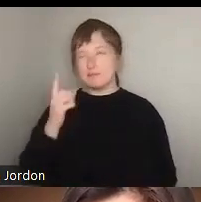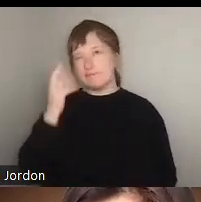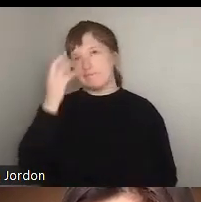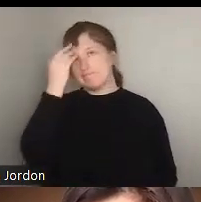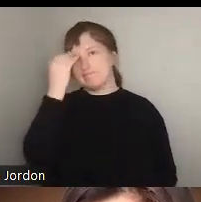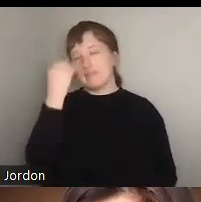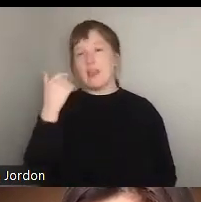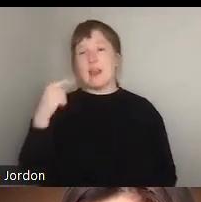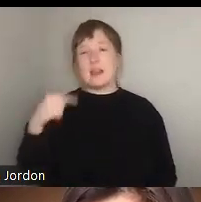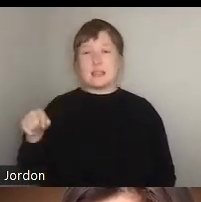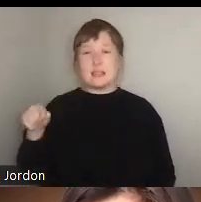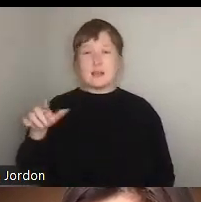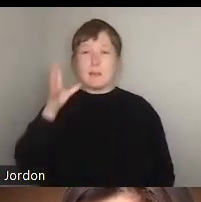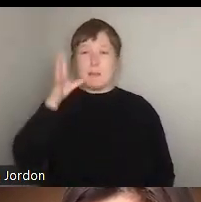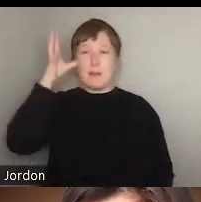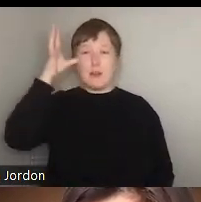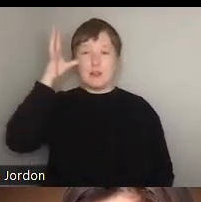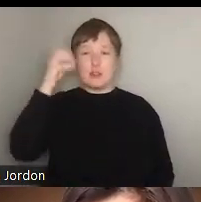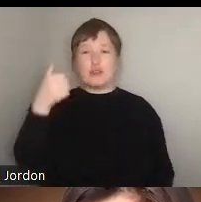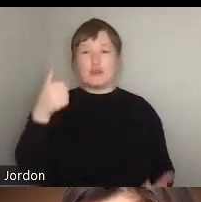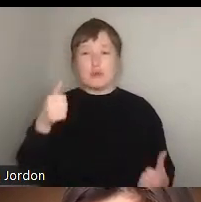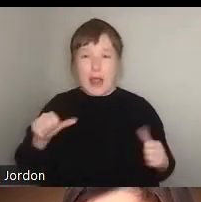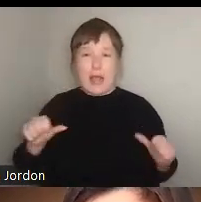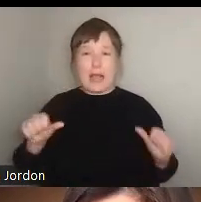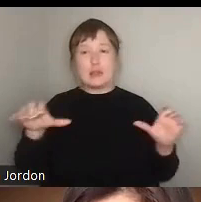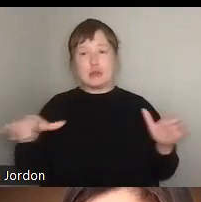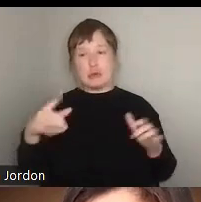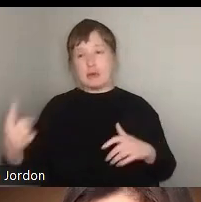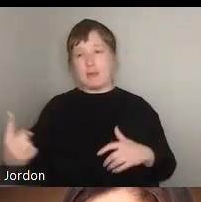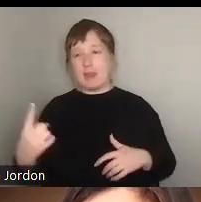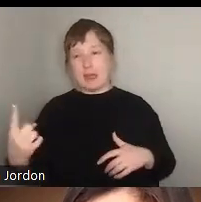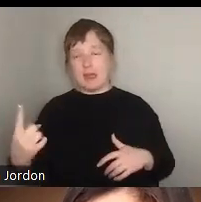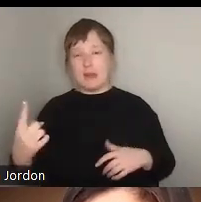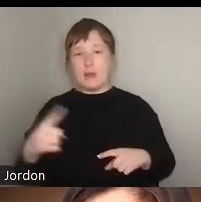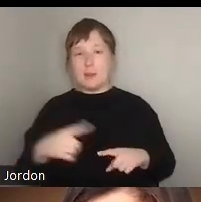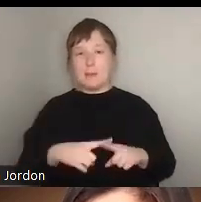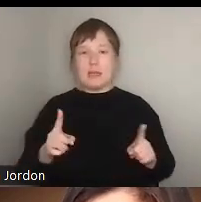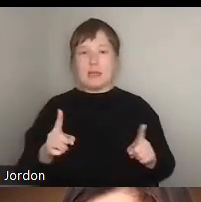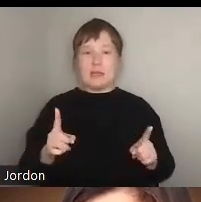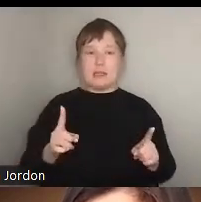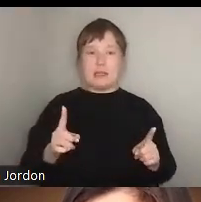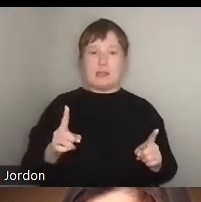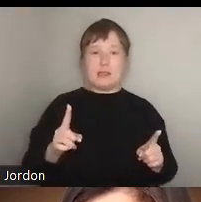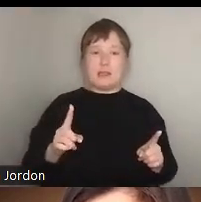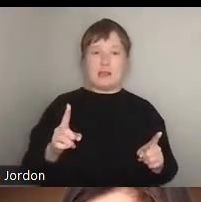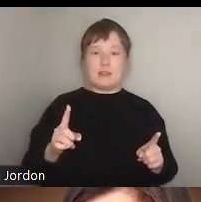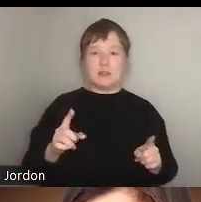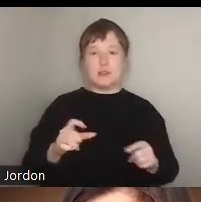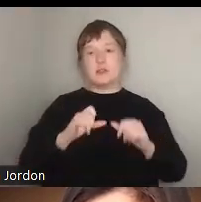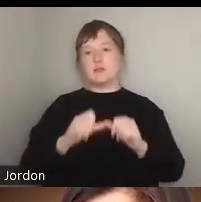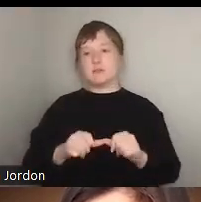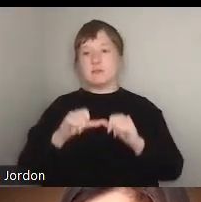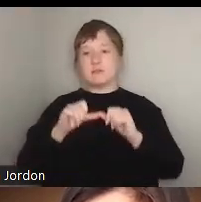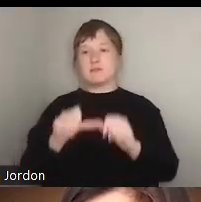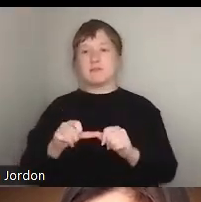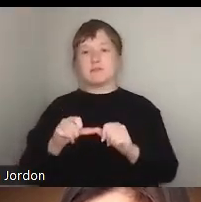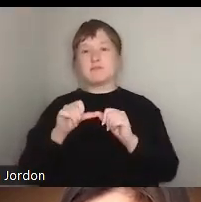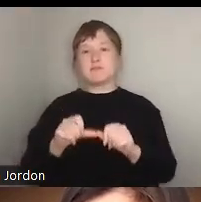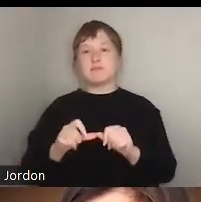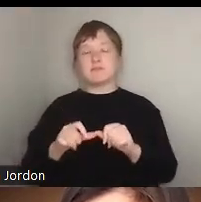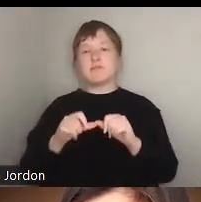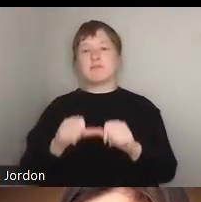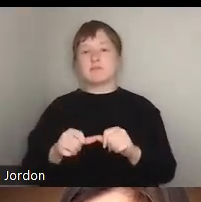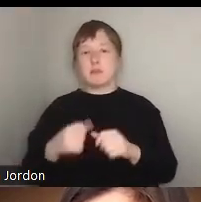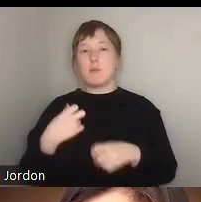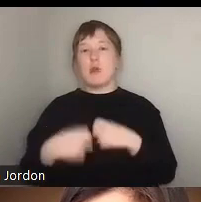they're trying to get something done about it, but it just constantly continues to be a problem, and